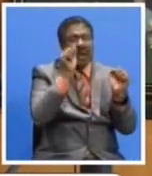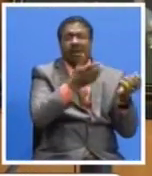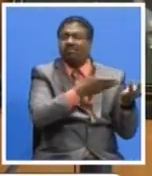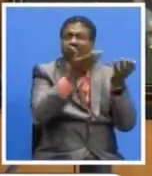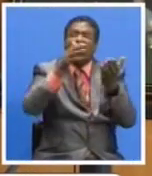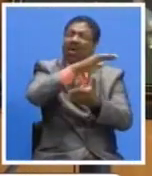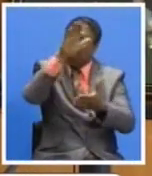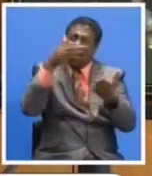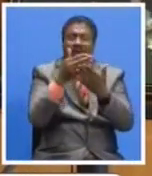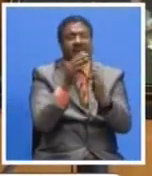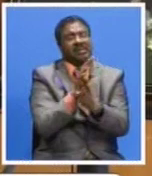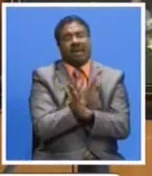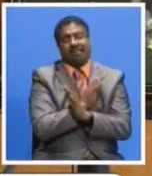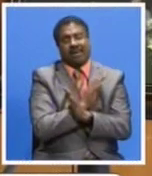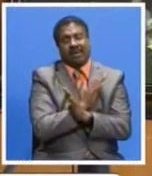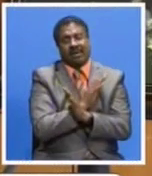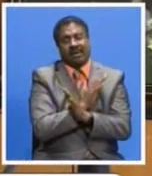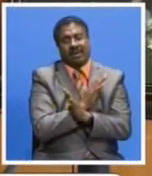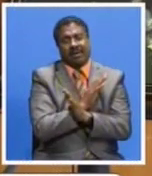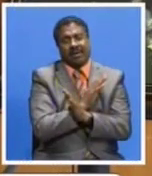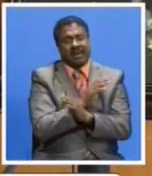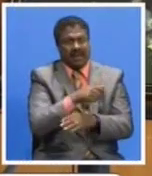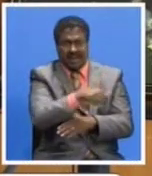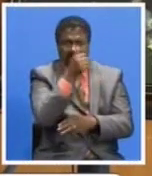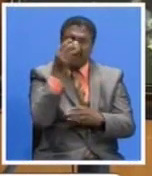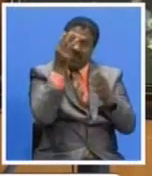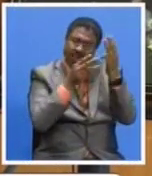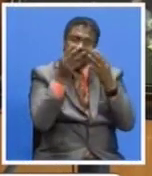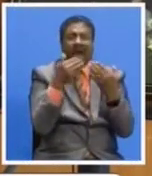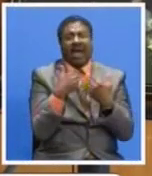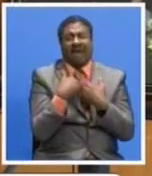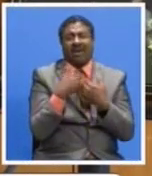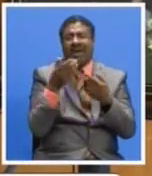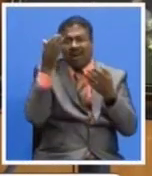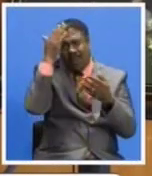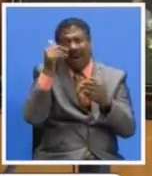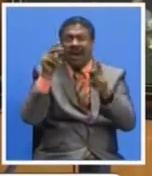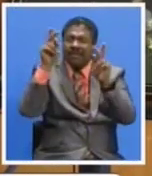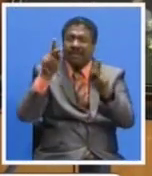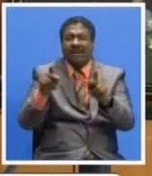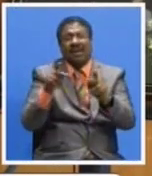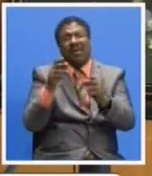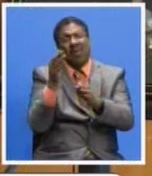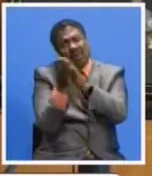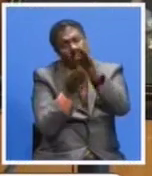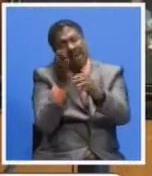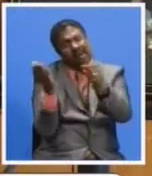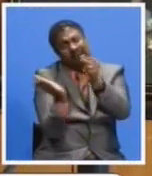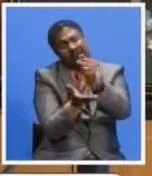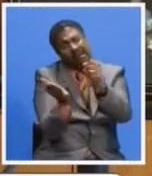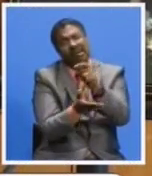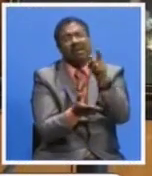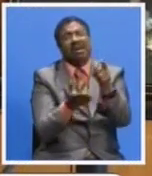country. The President is therefore concerned when such acts of sabotage occur, especially that they are